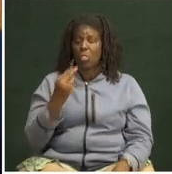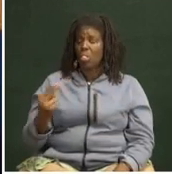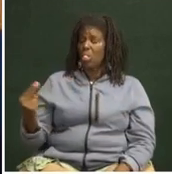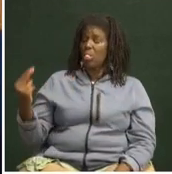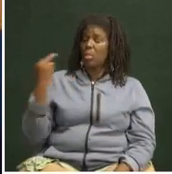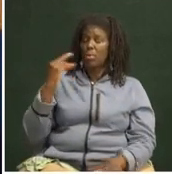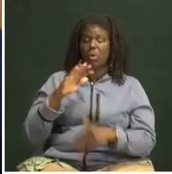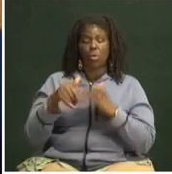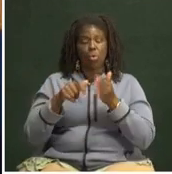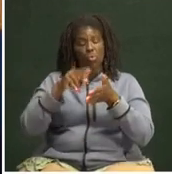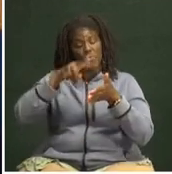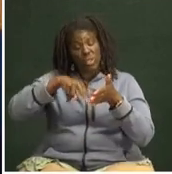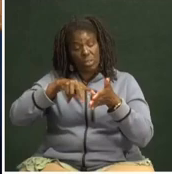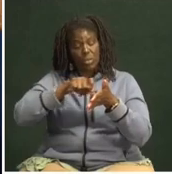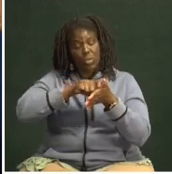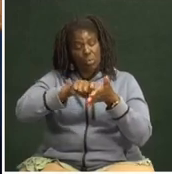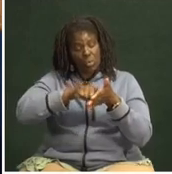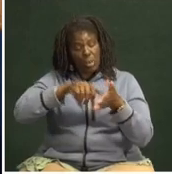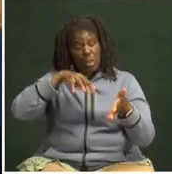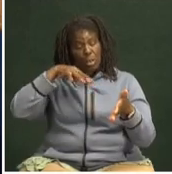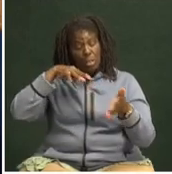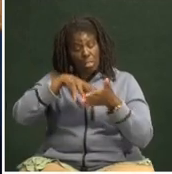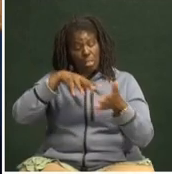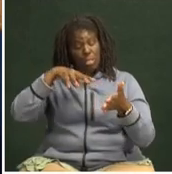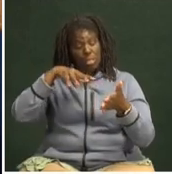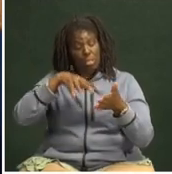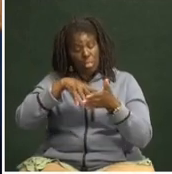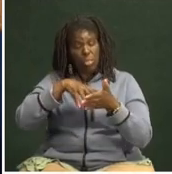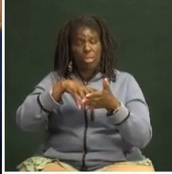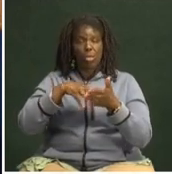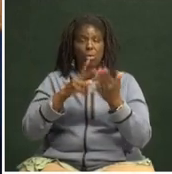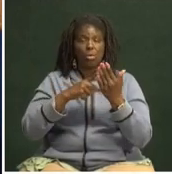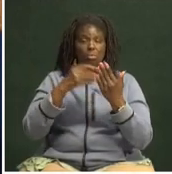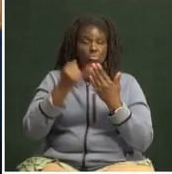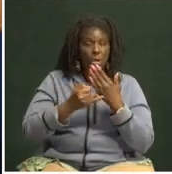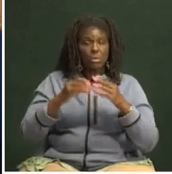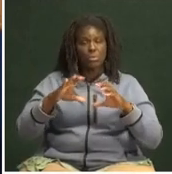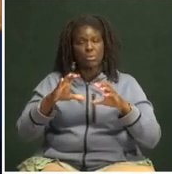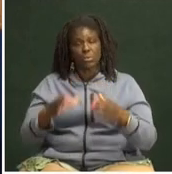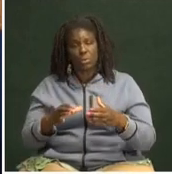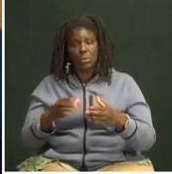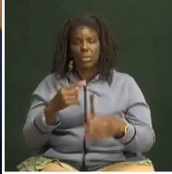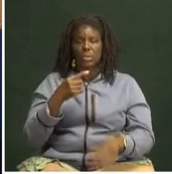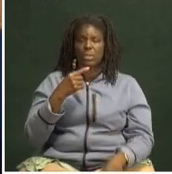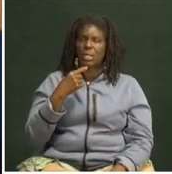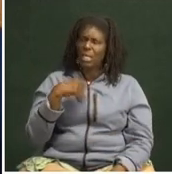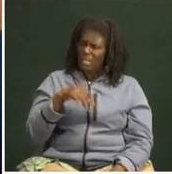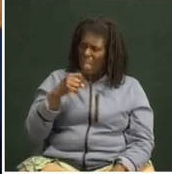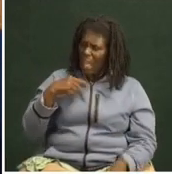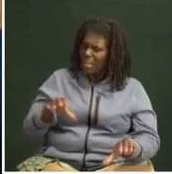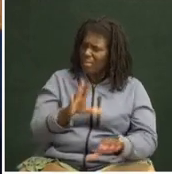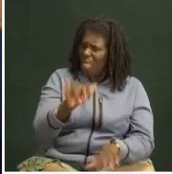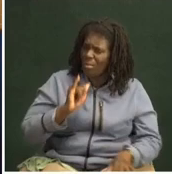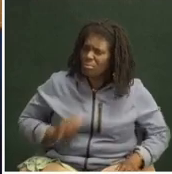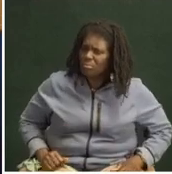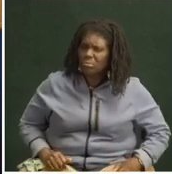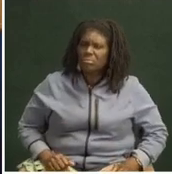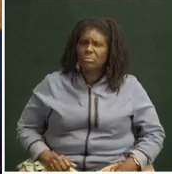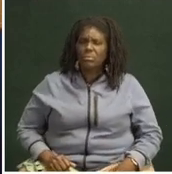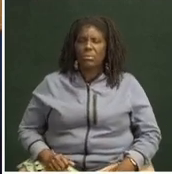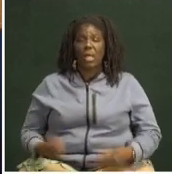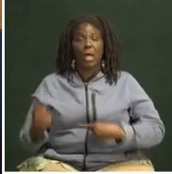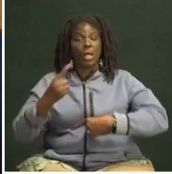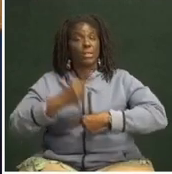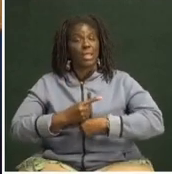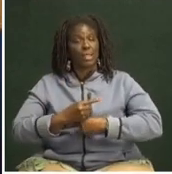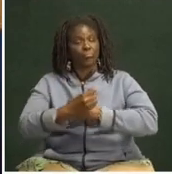reading, writing, studying, group projects, and to say, yeah, I did that. It's a day to